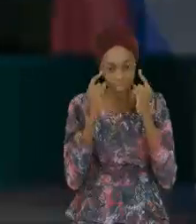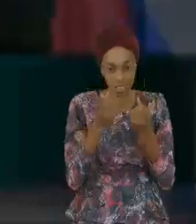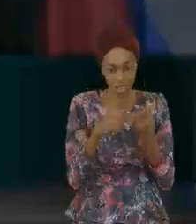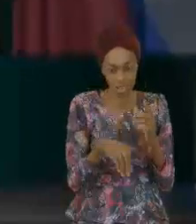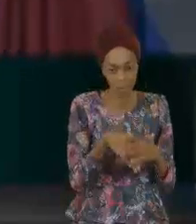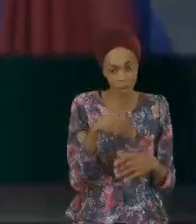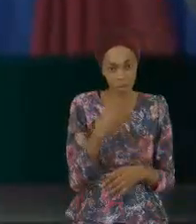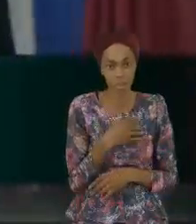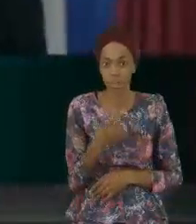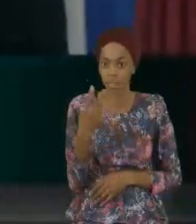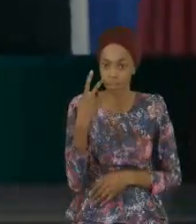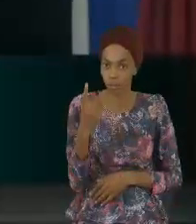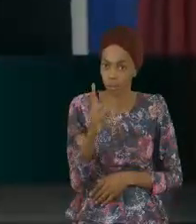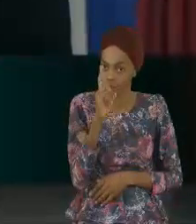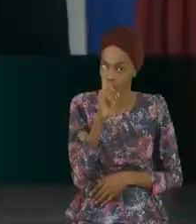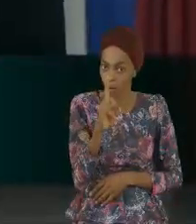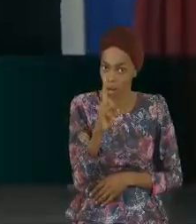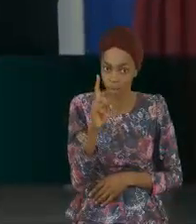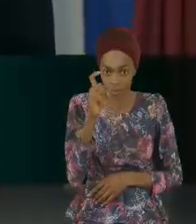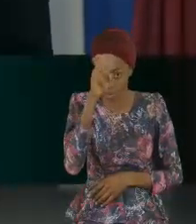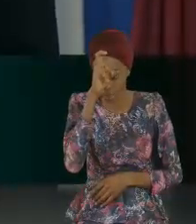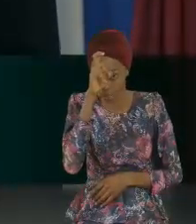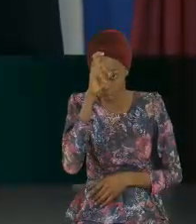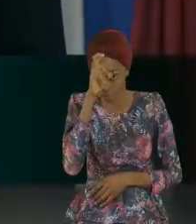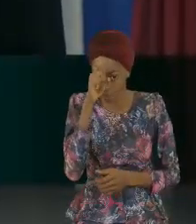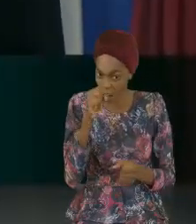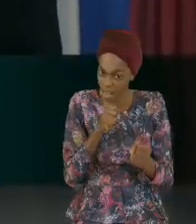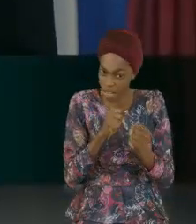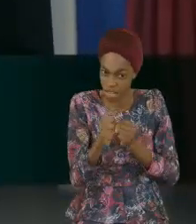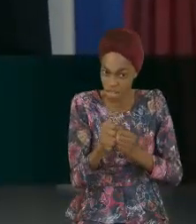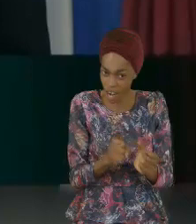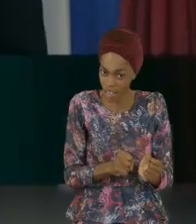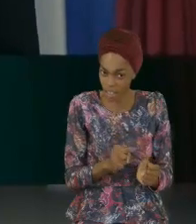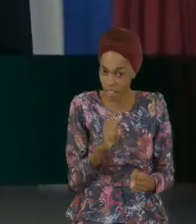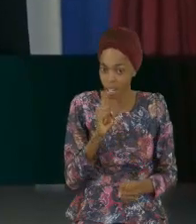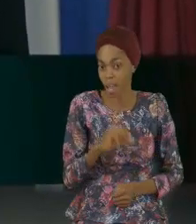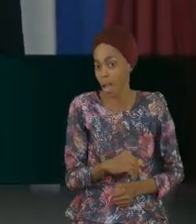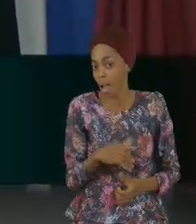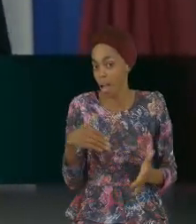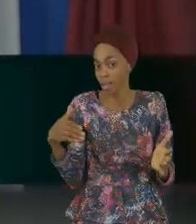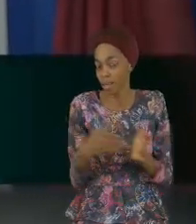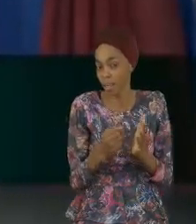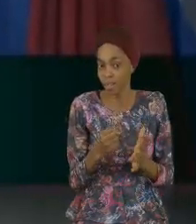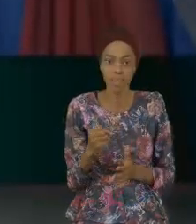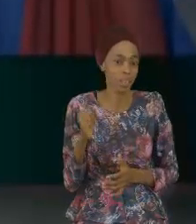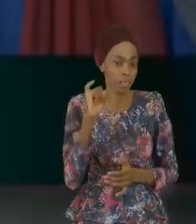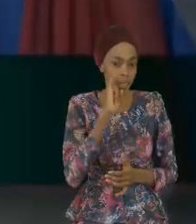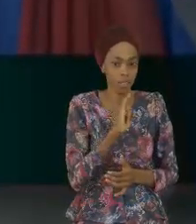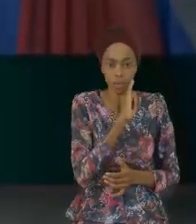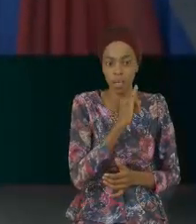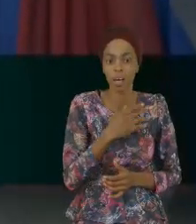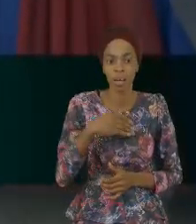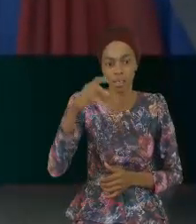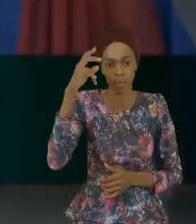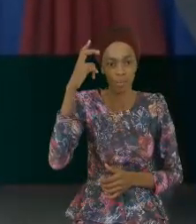he saw one Egyptian fighting against an Israelite. And he thought,